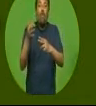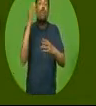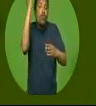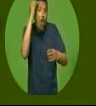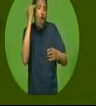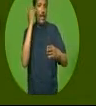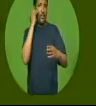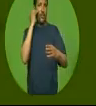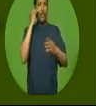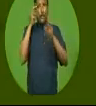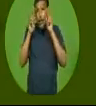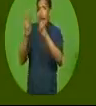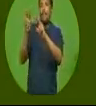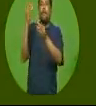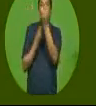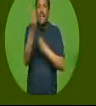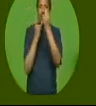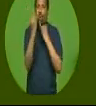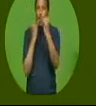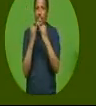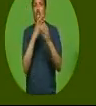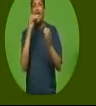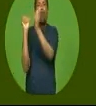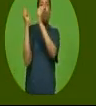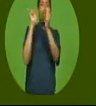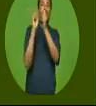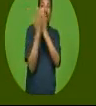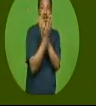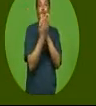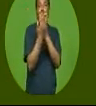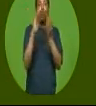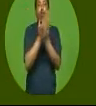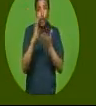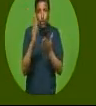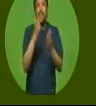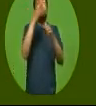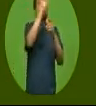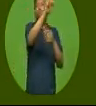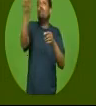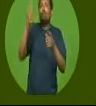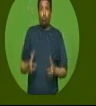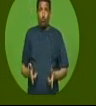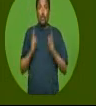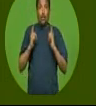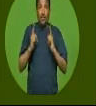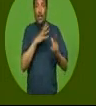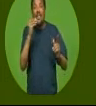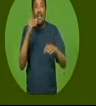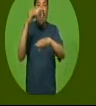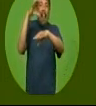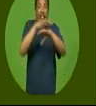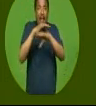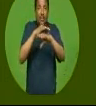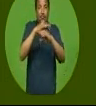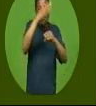information and weather conditions. Scattered settlement and land fragmentation hinders